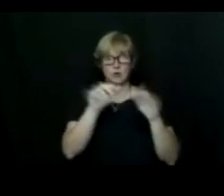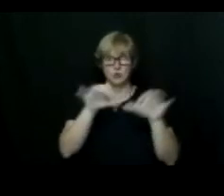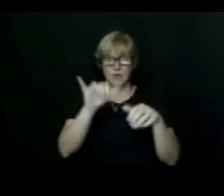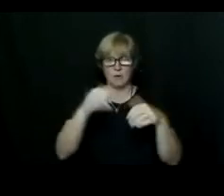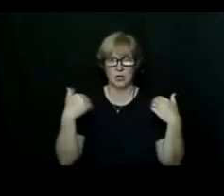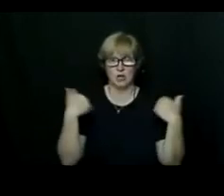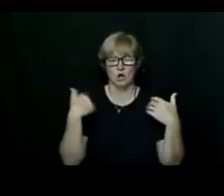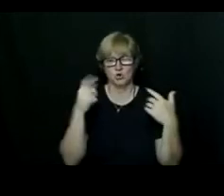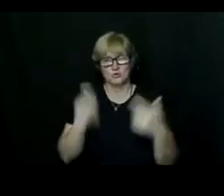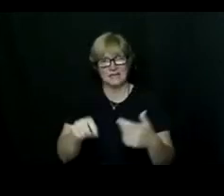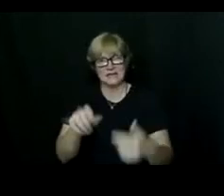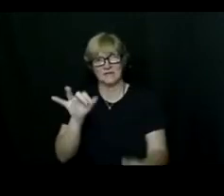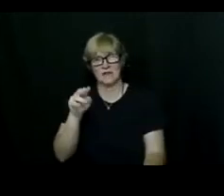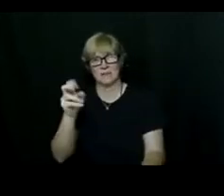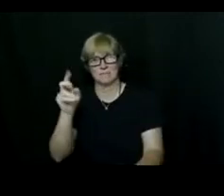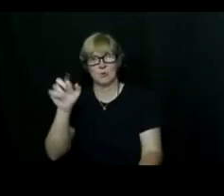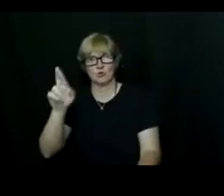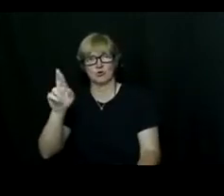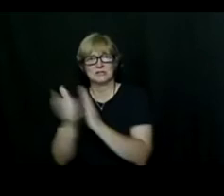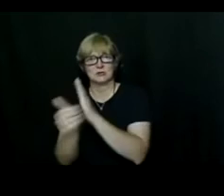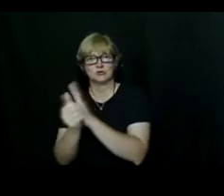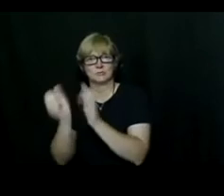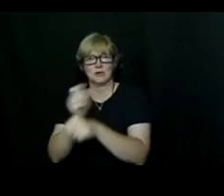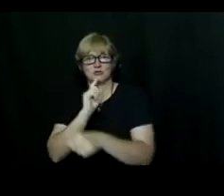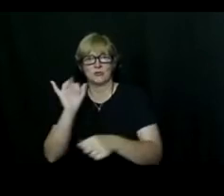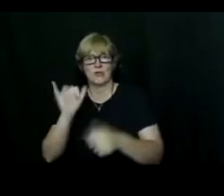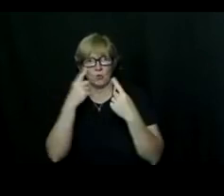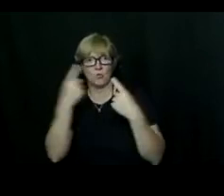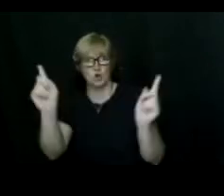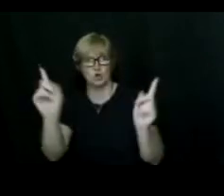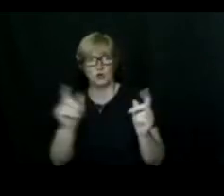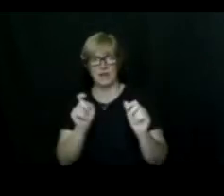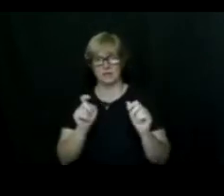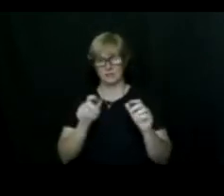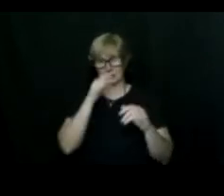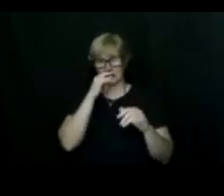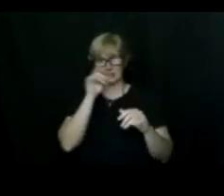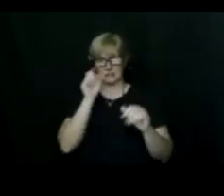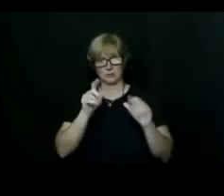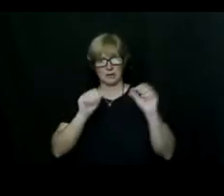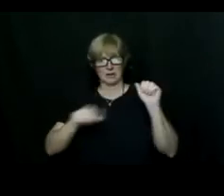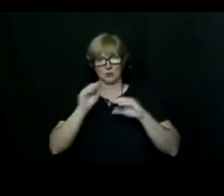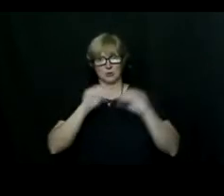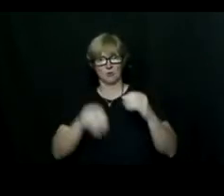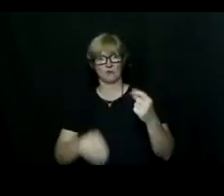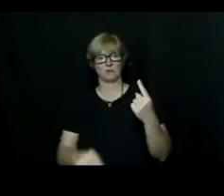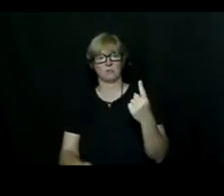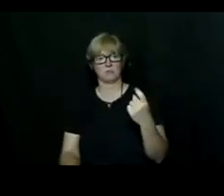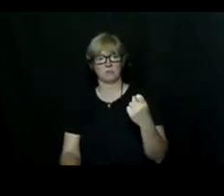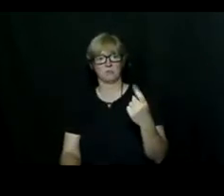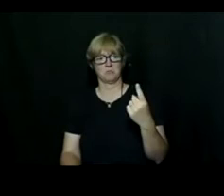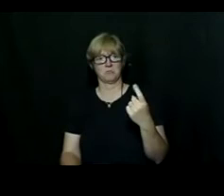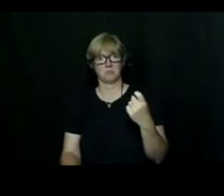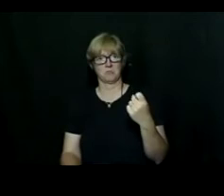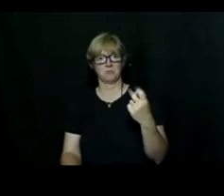be necessary when children learn to count on their fingers. They have to be able to move their fingers one by one, and they have to be able